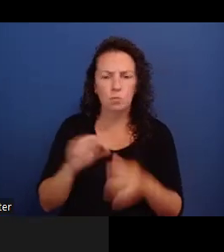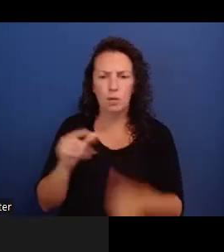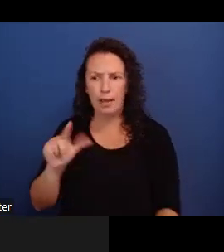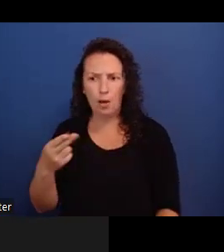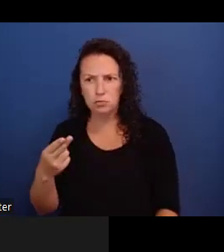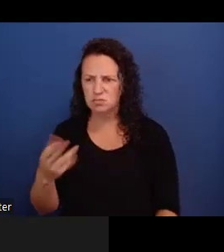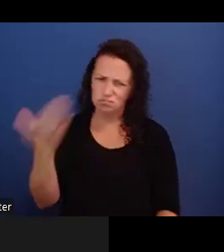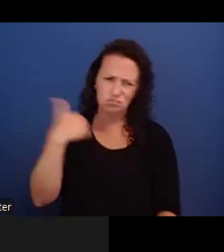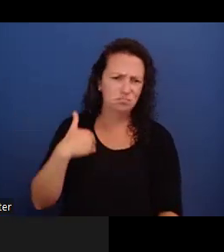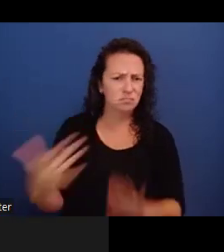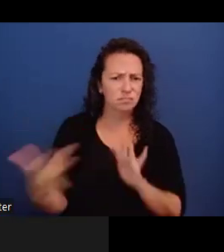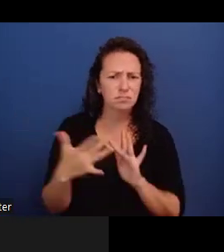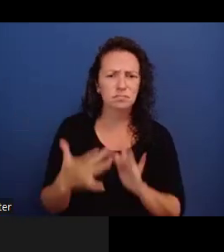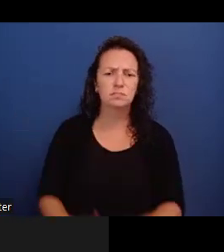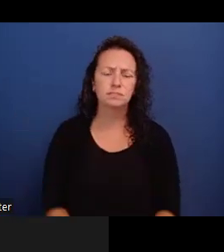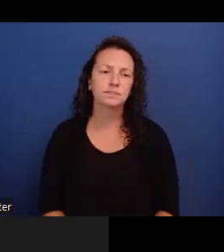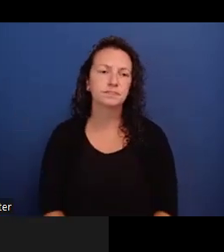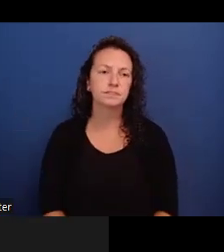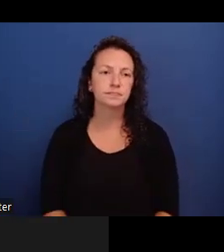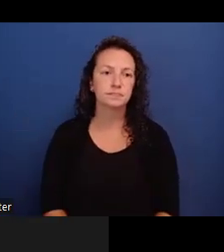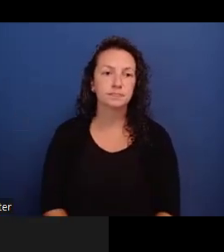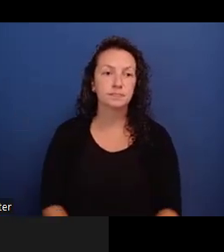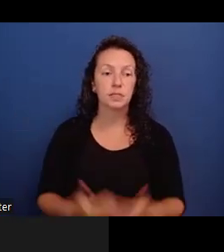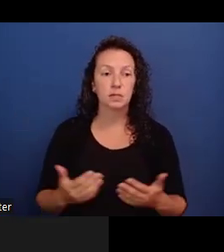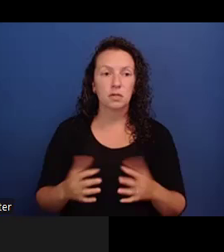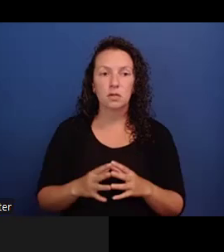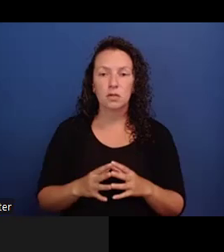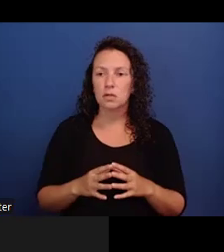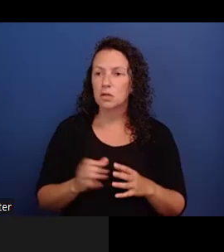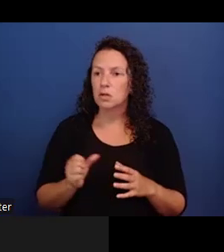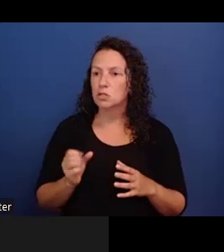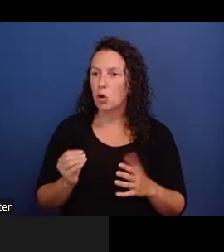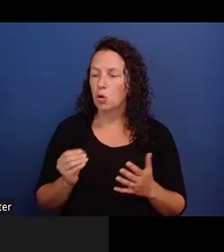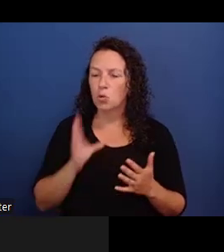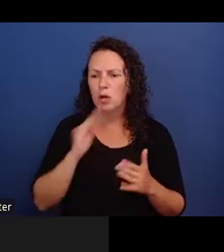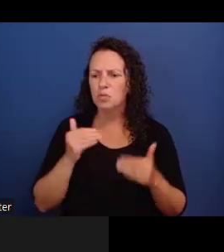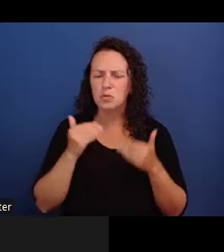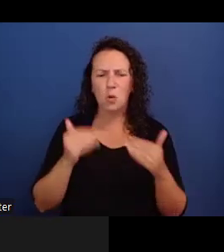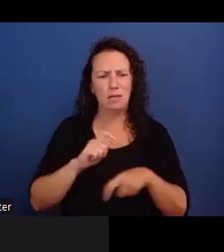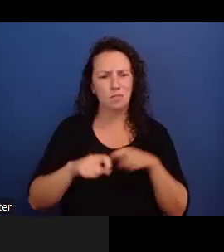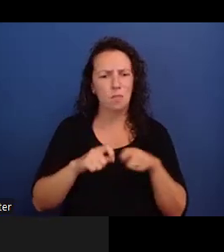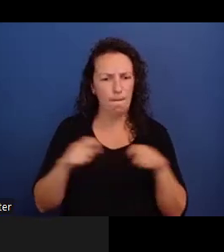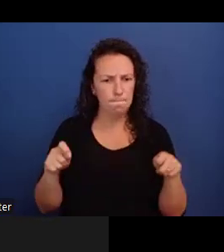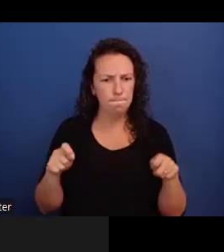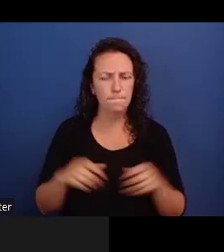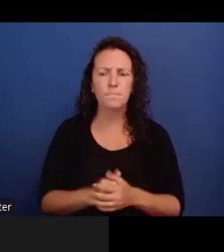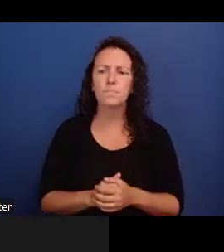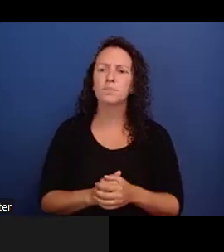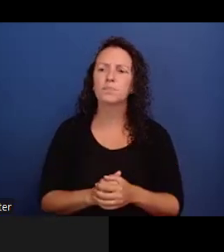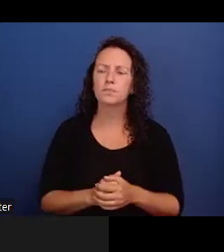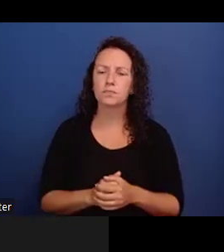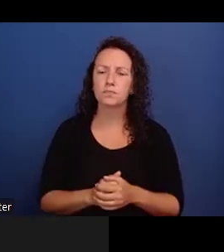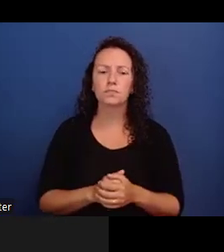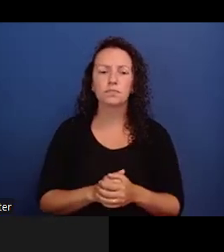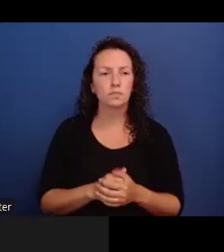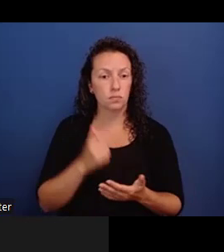free. Yeah, So, um, so let's sort of wrap up. Maybe I know we've talked about